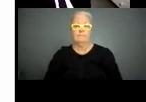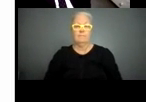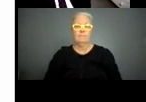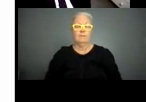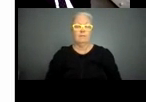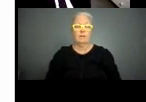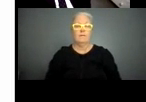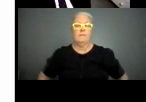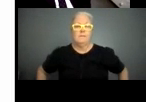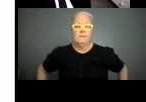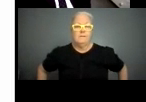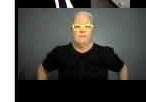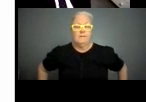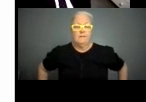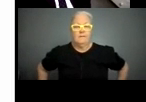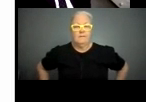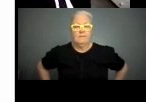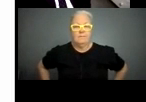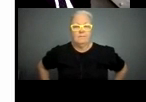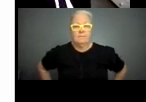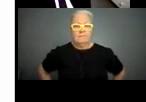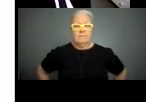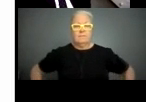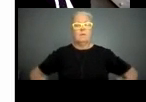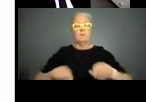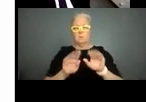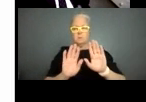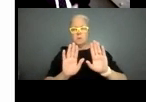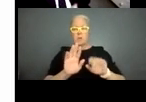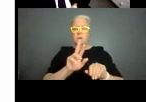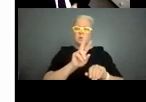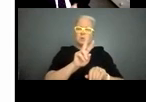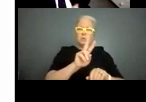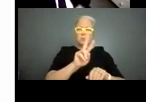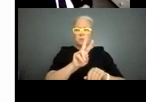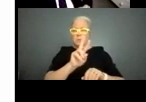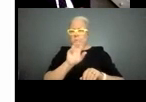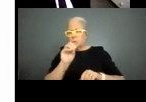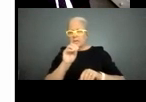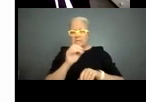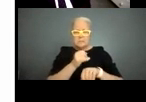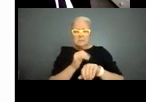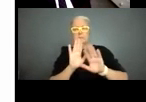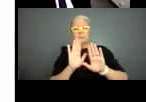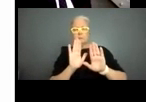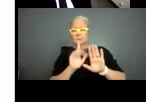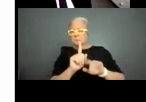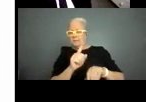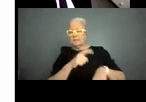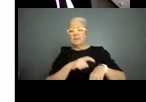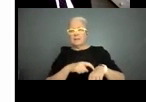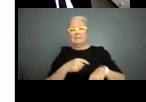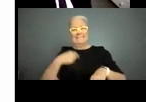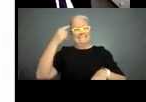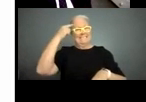They're just starting to come in. Can you just give us about another 20 seconds? Sure. I'm just conscious of the clock,